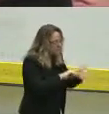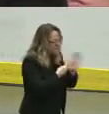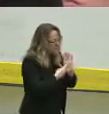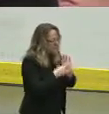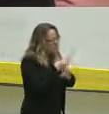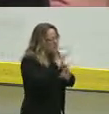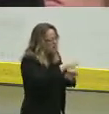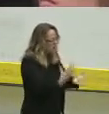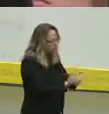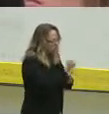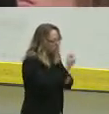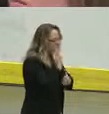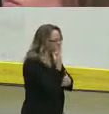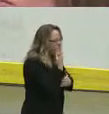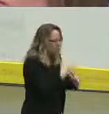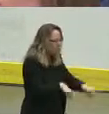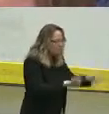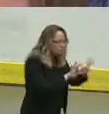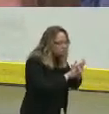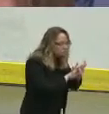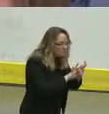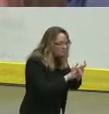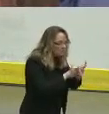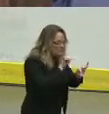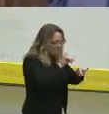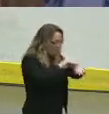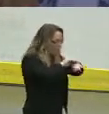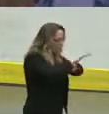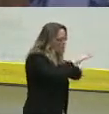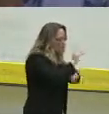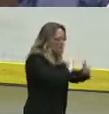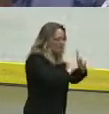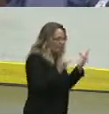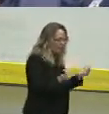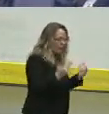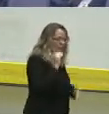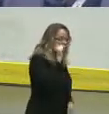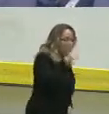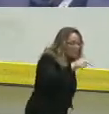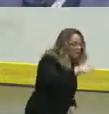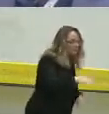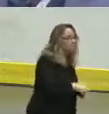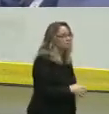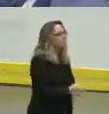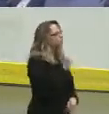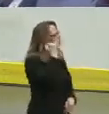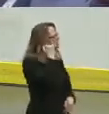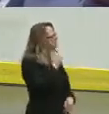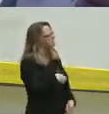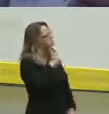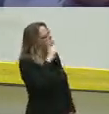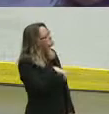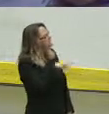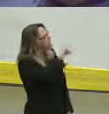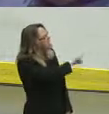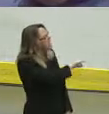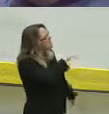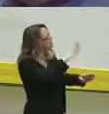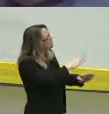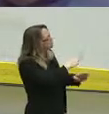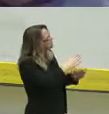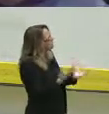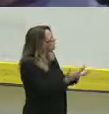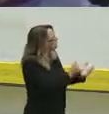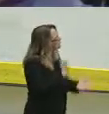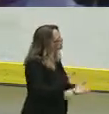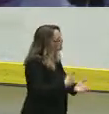us and those who come generation after us. When you think of someone who has encouraged you, call them. When you have an idea,